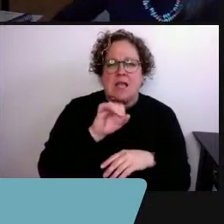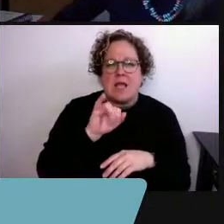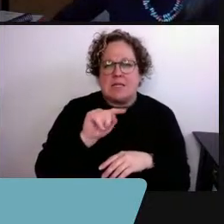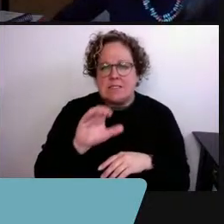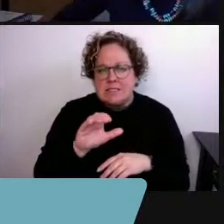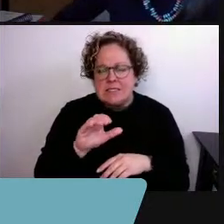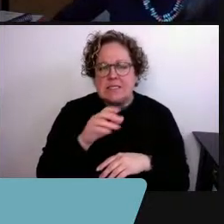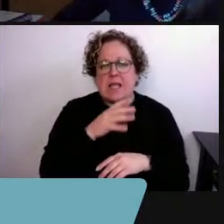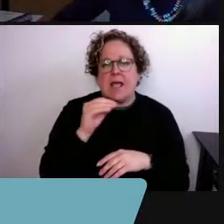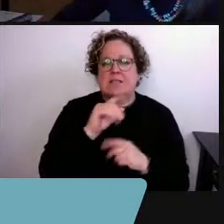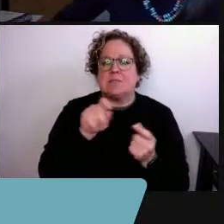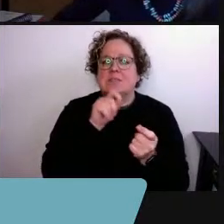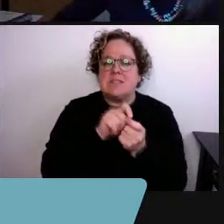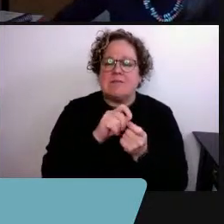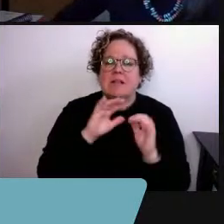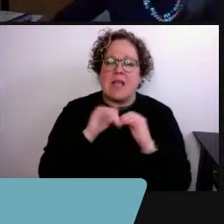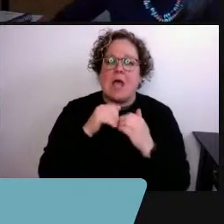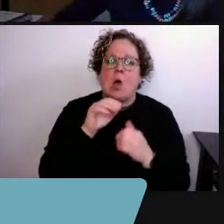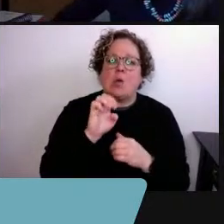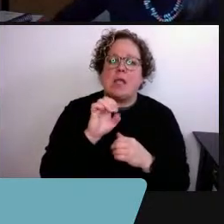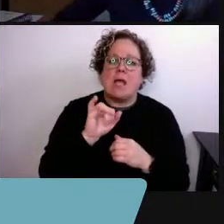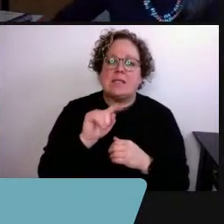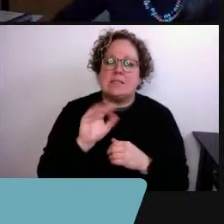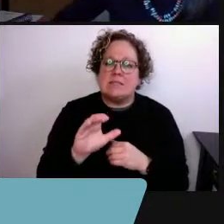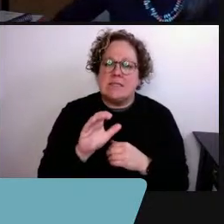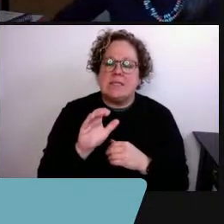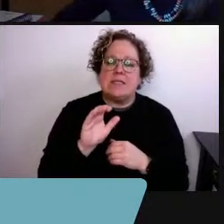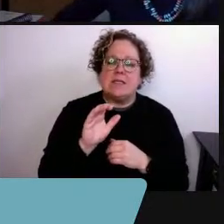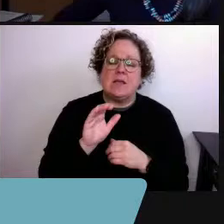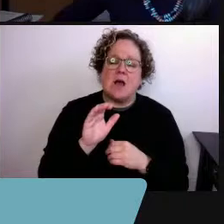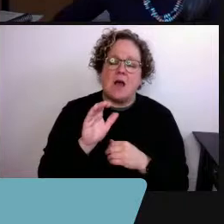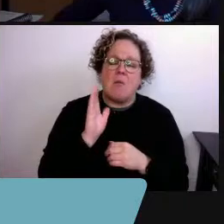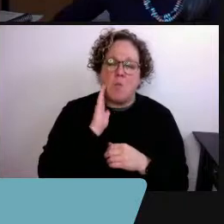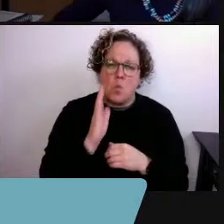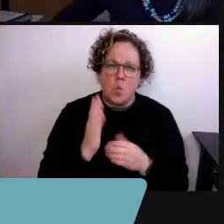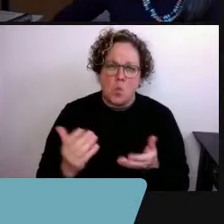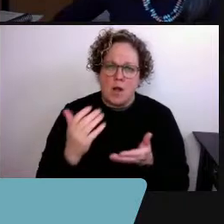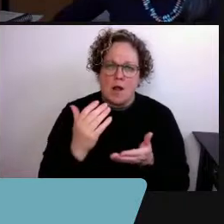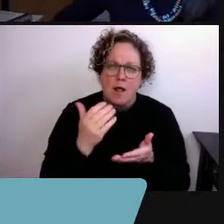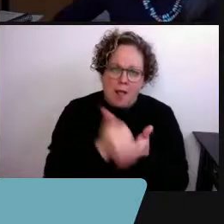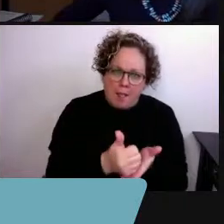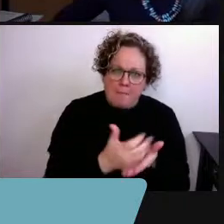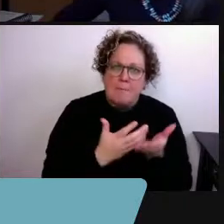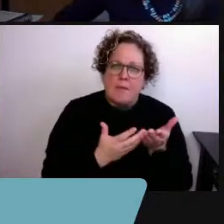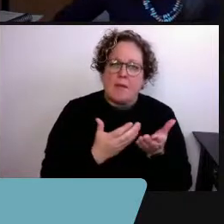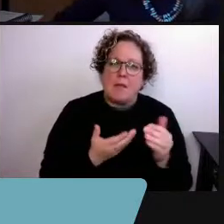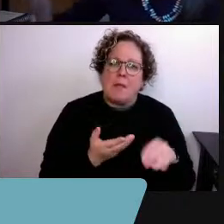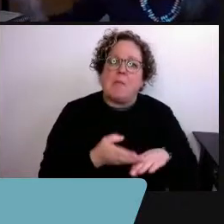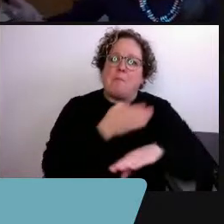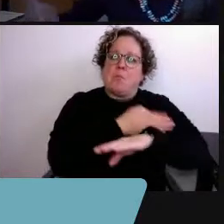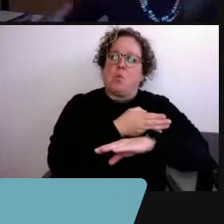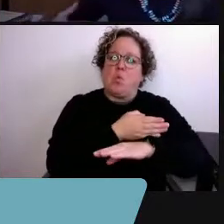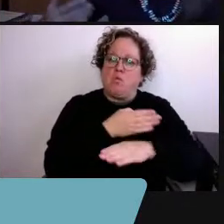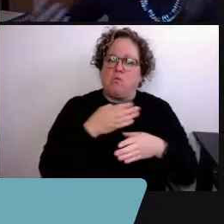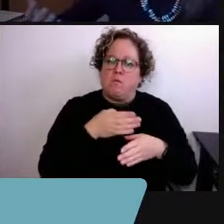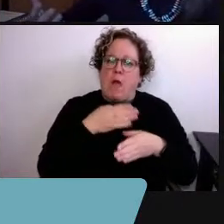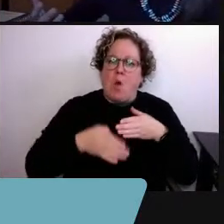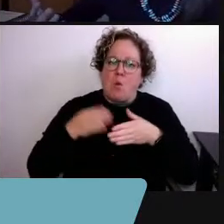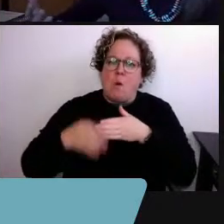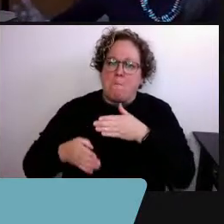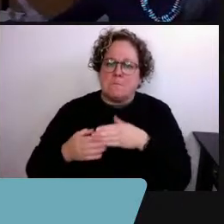and specifically how the EITC would help improve outcomes. And I, as you